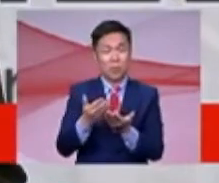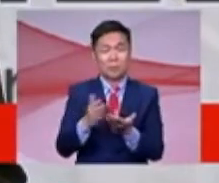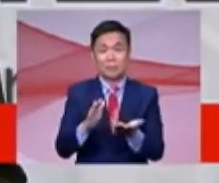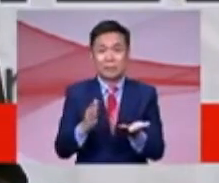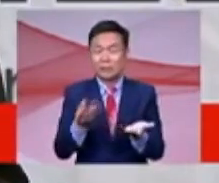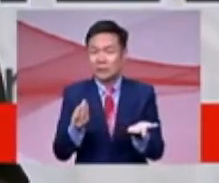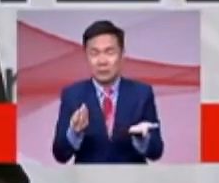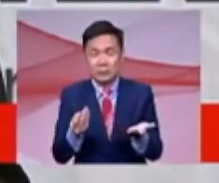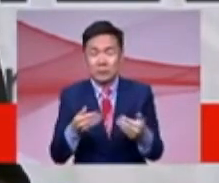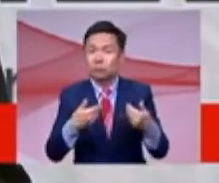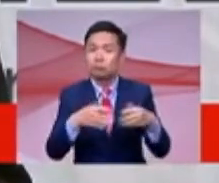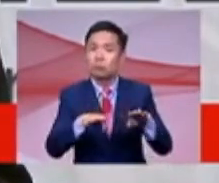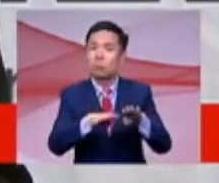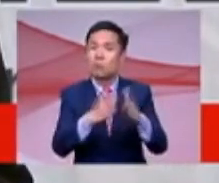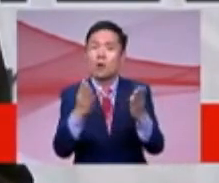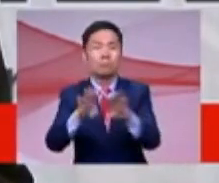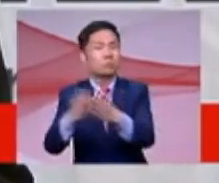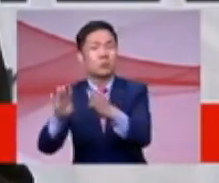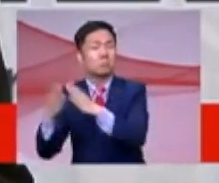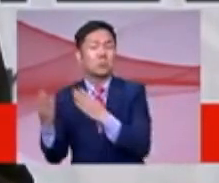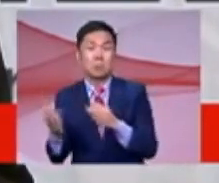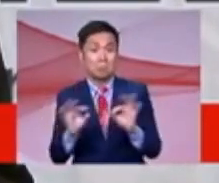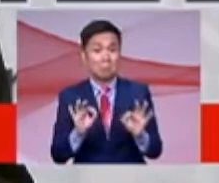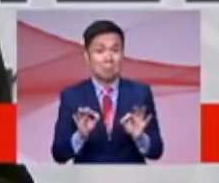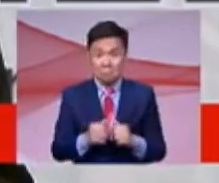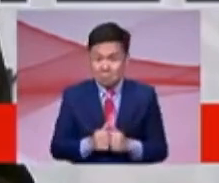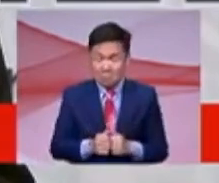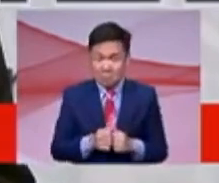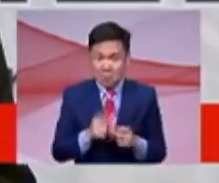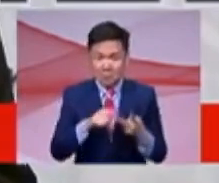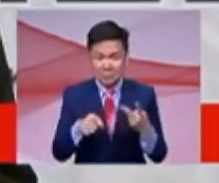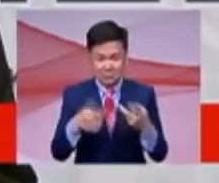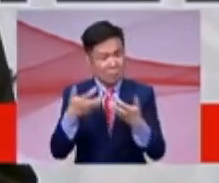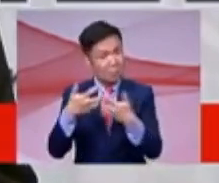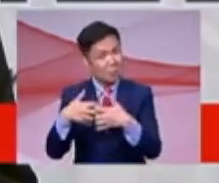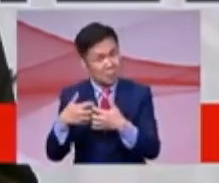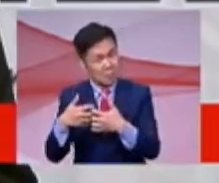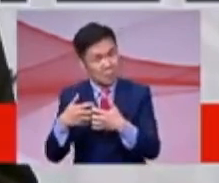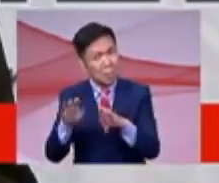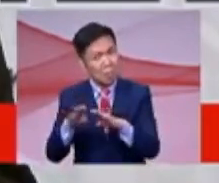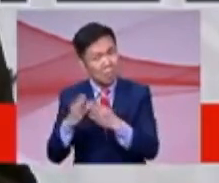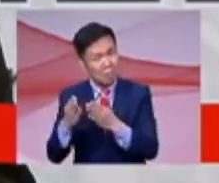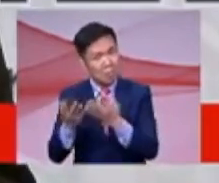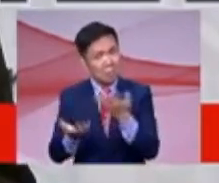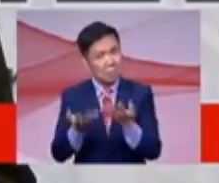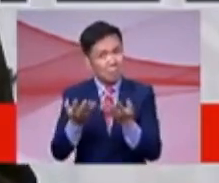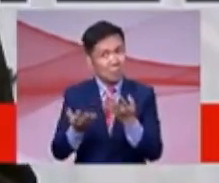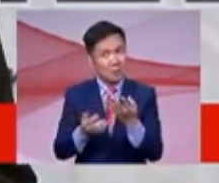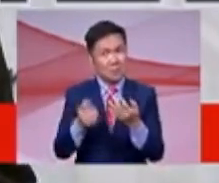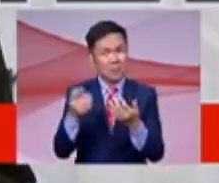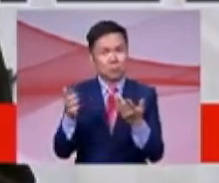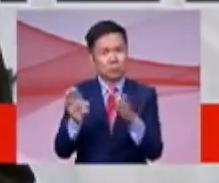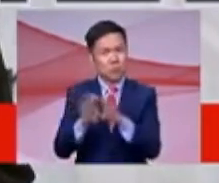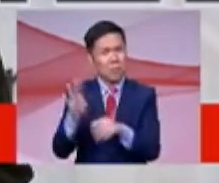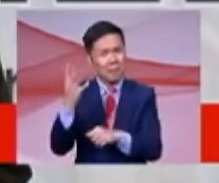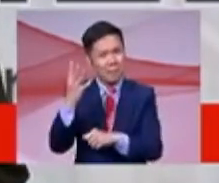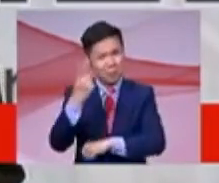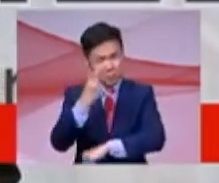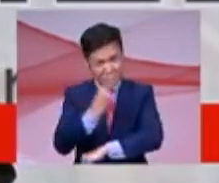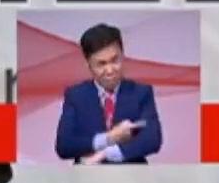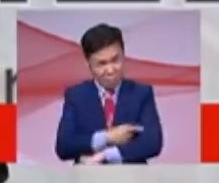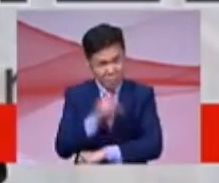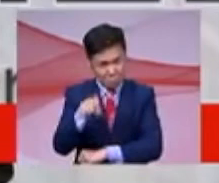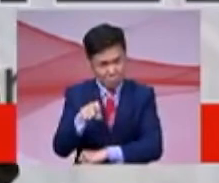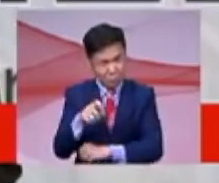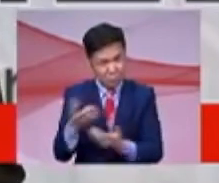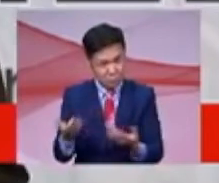to be allowed? Will you push maybe for manufacturing sector, maybe to close for maybe just 14 days? Thank you. All right,